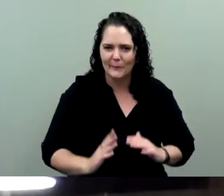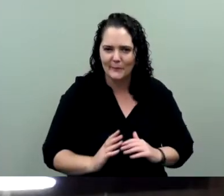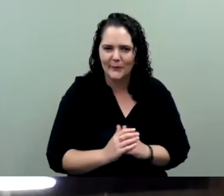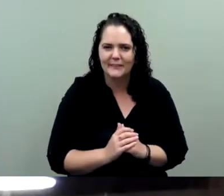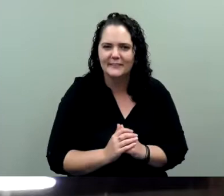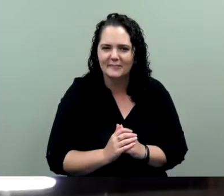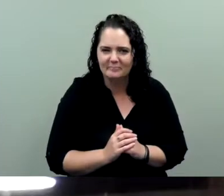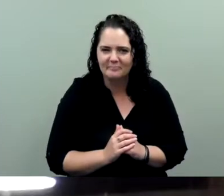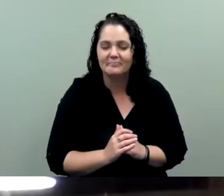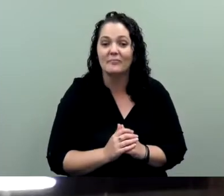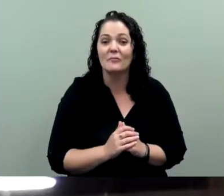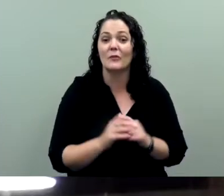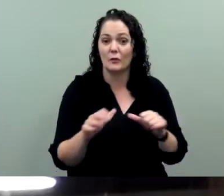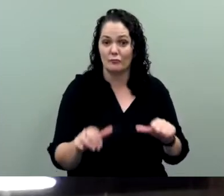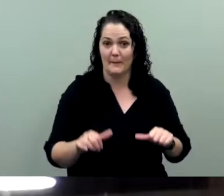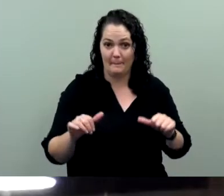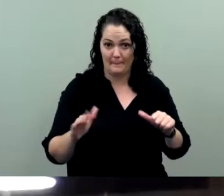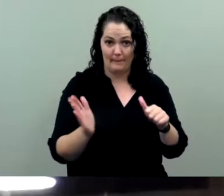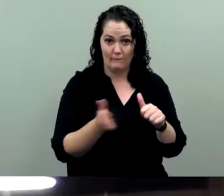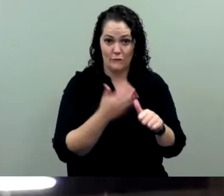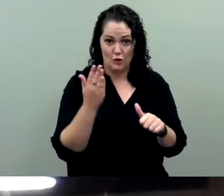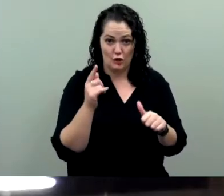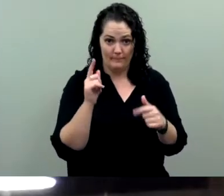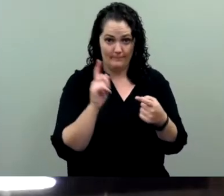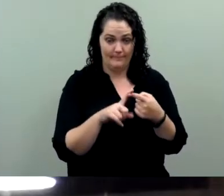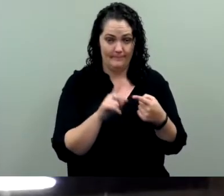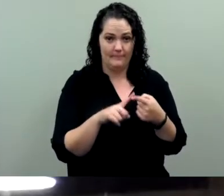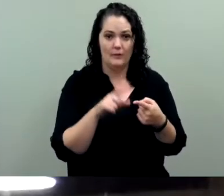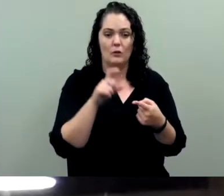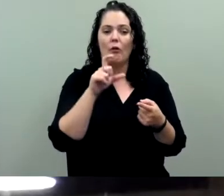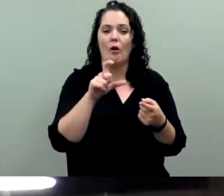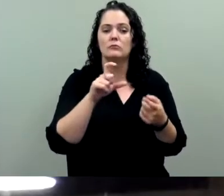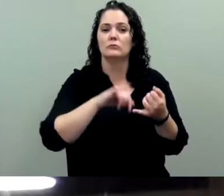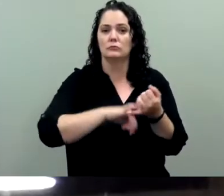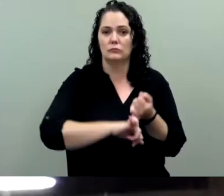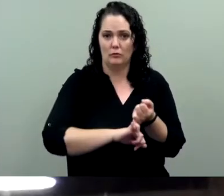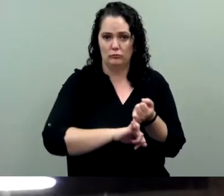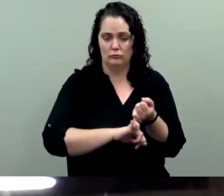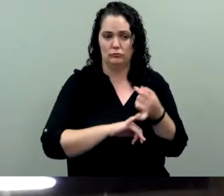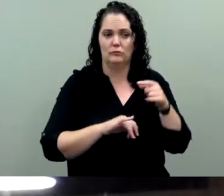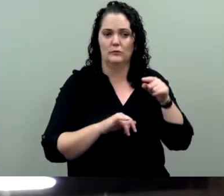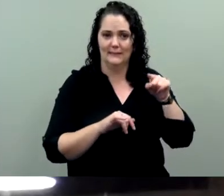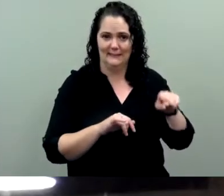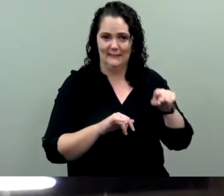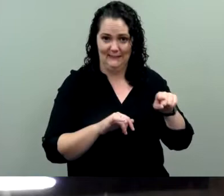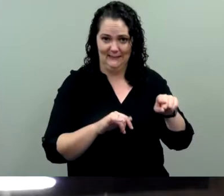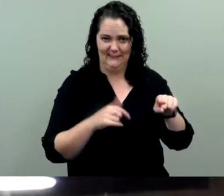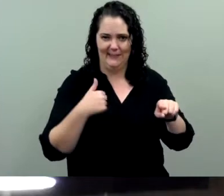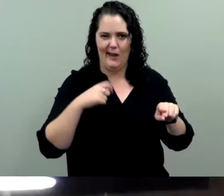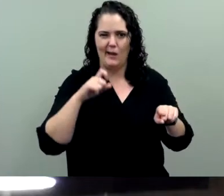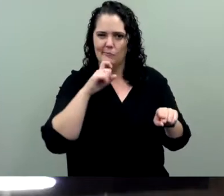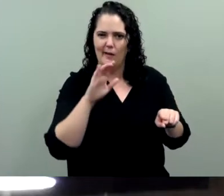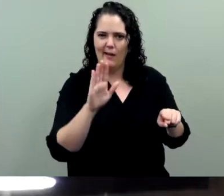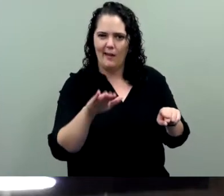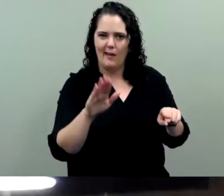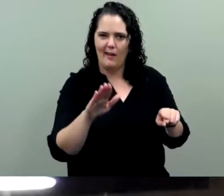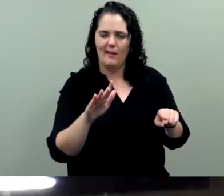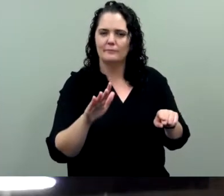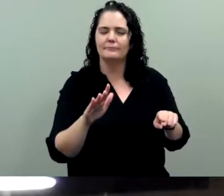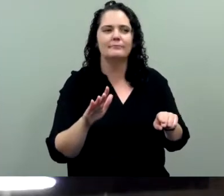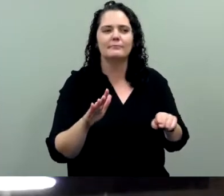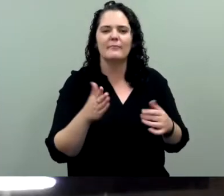Stokes work here. And what we're gonna do is I'm gonna instantly interrupt your method of drawing, and I'm going to have